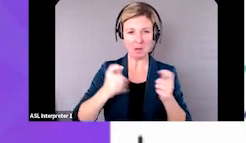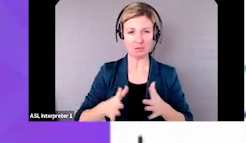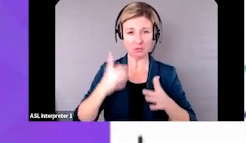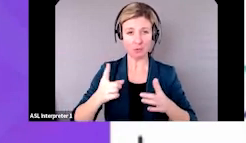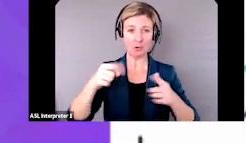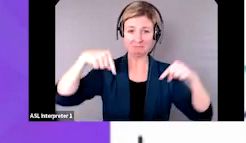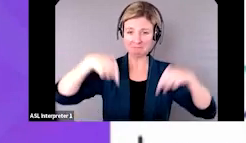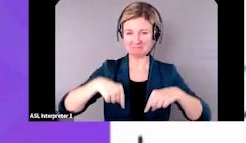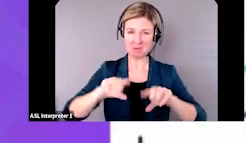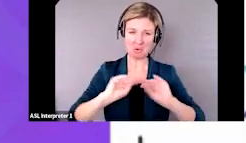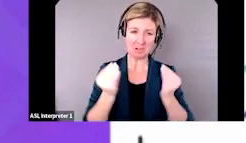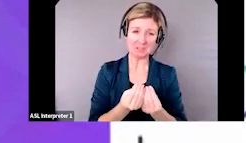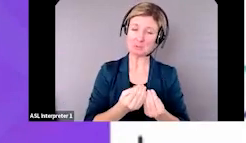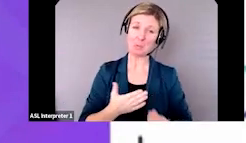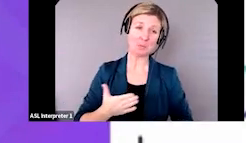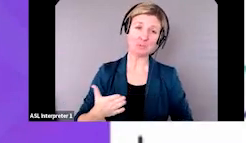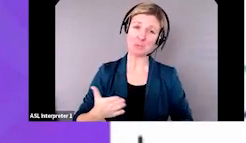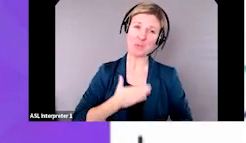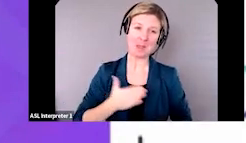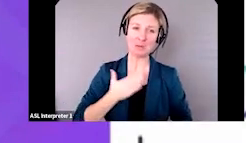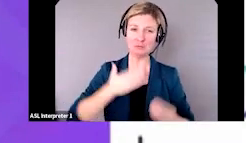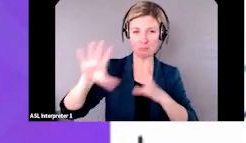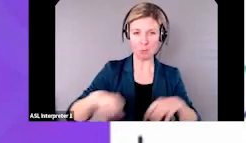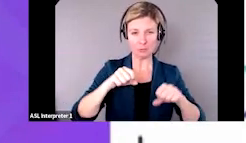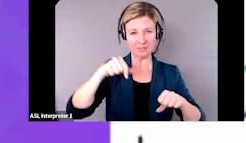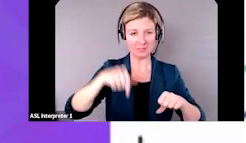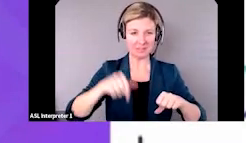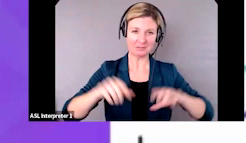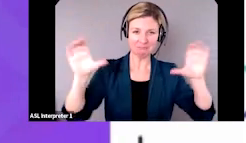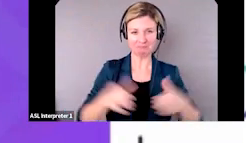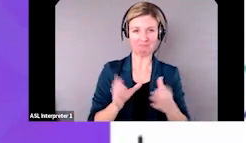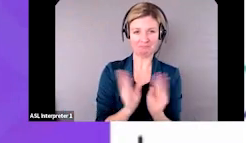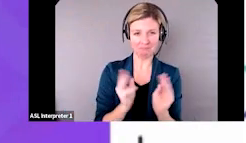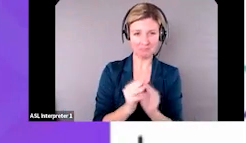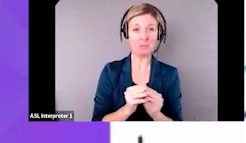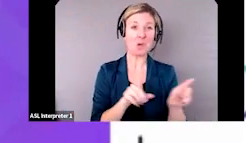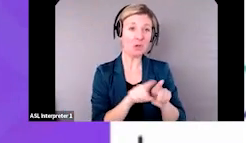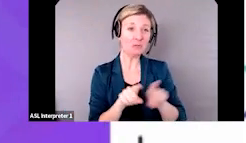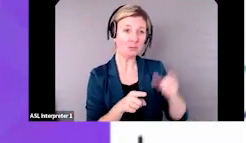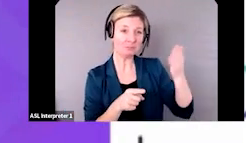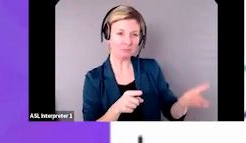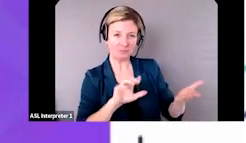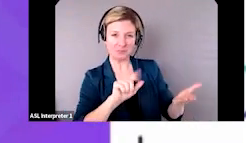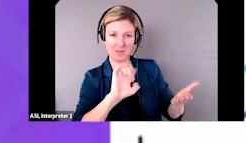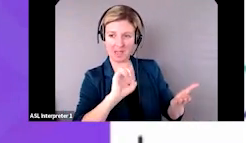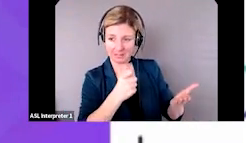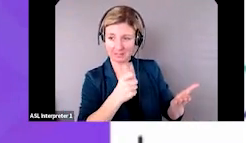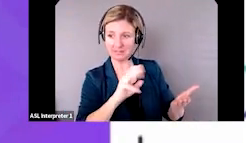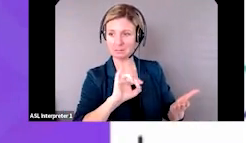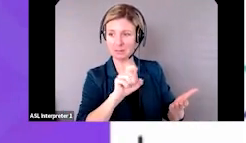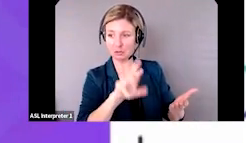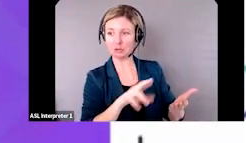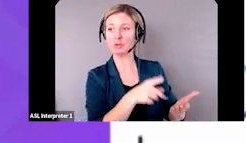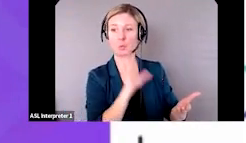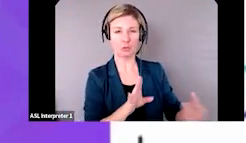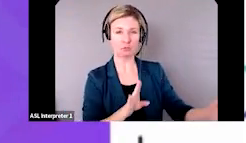am also joined by Alex Miller, our Program Coordinator at Boundless Accelerator. I would